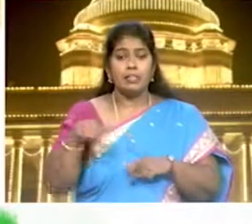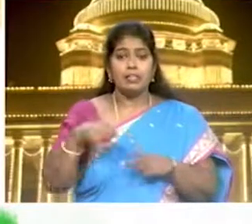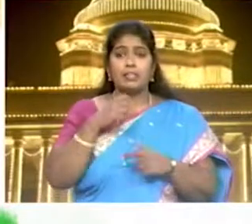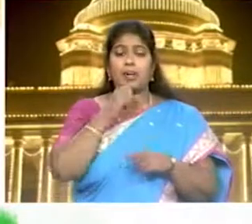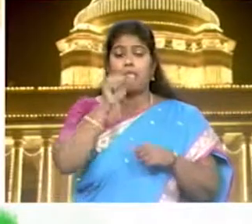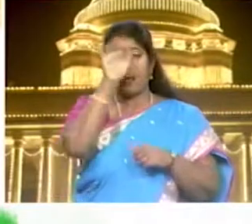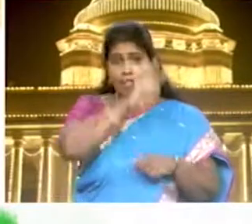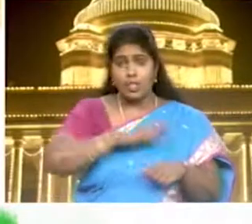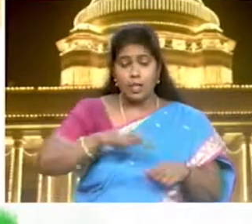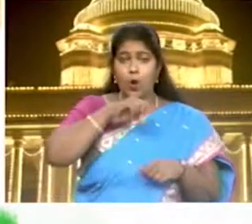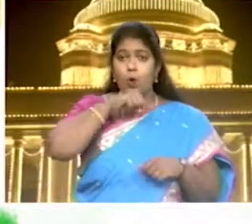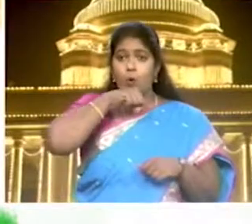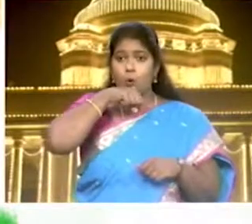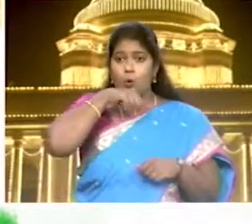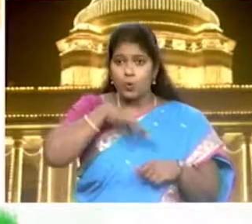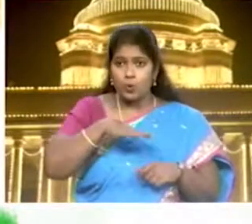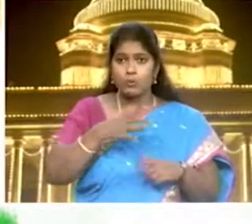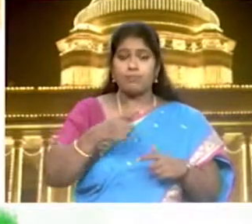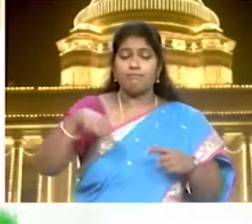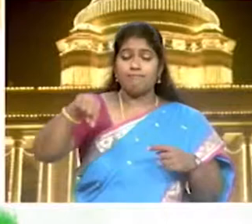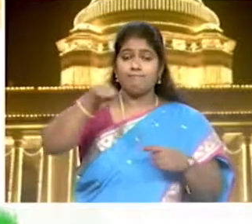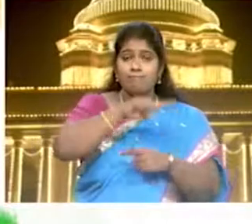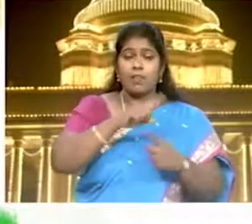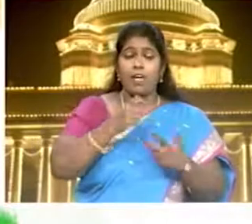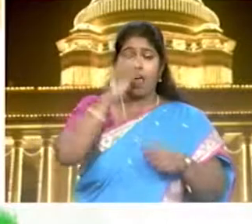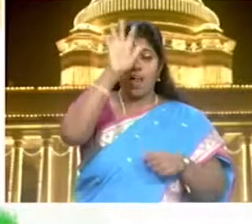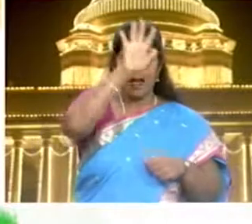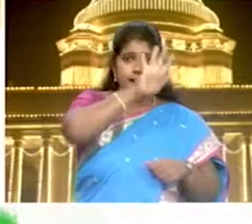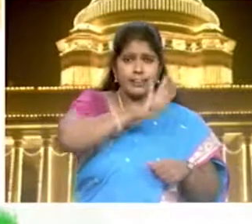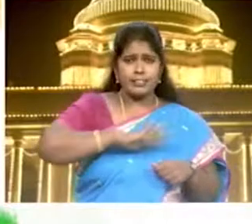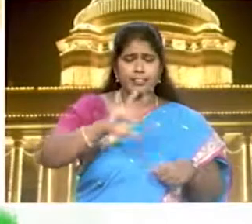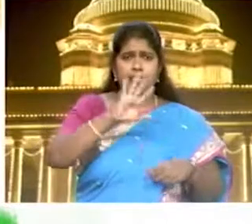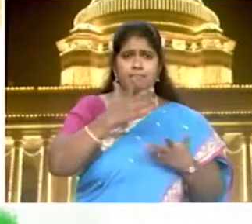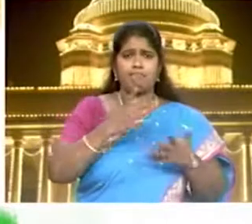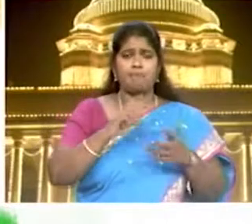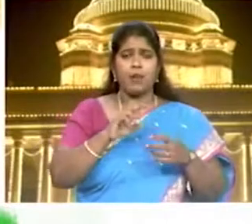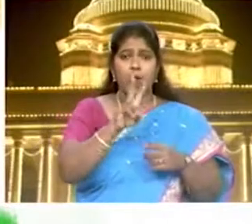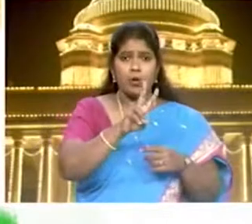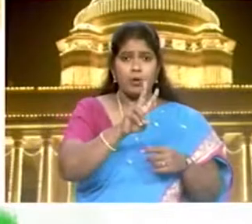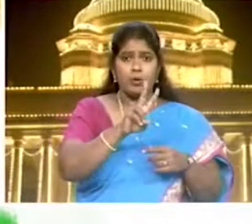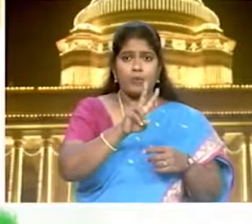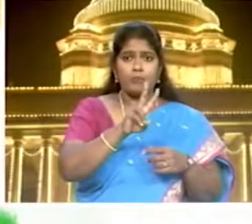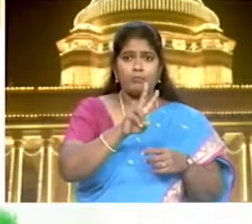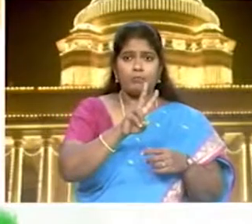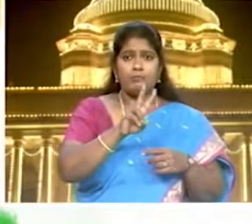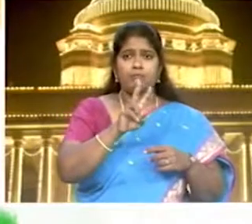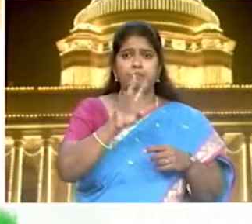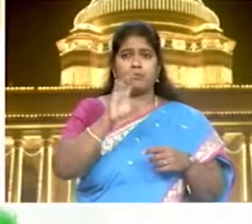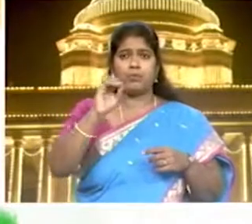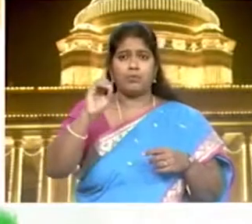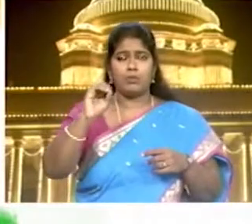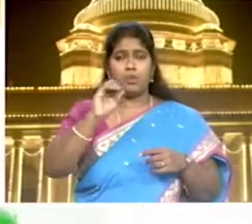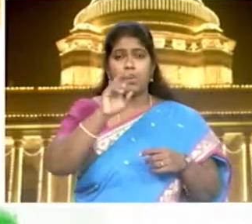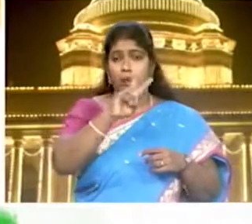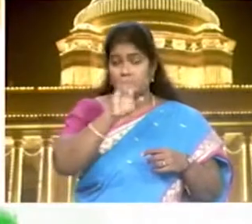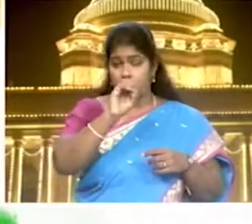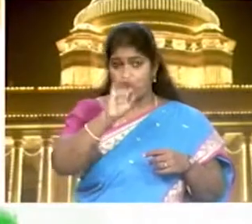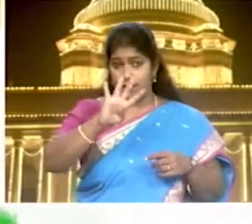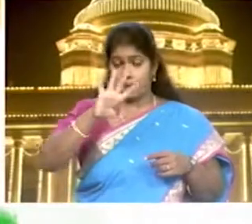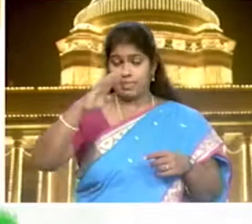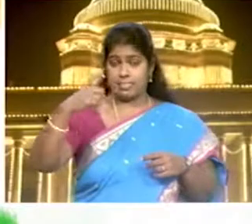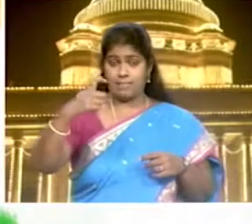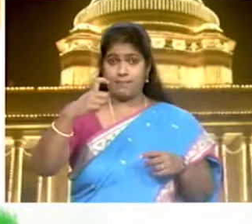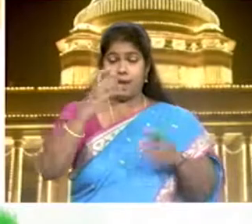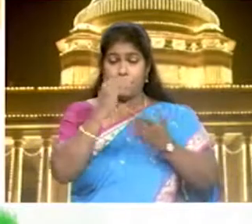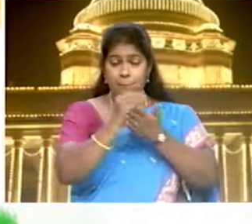country who are going to build the India of 2047. Before I